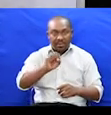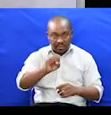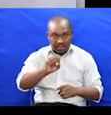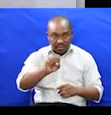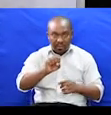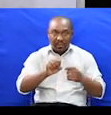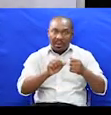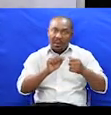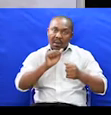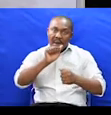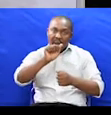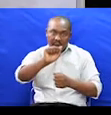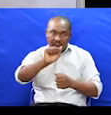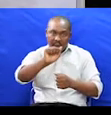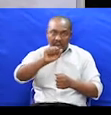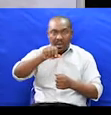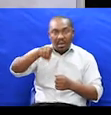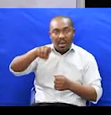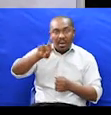A, proton.